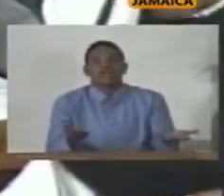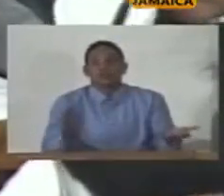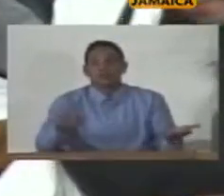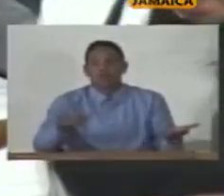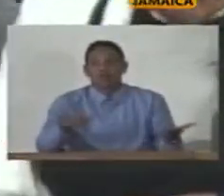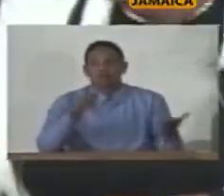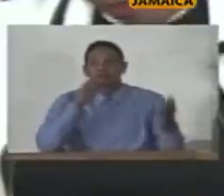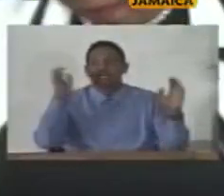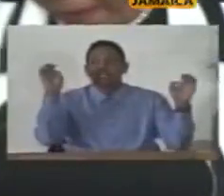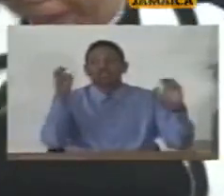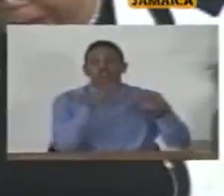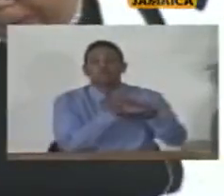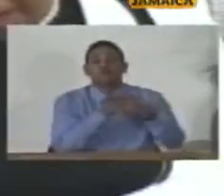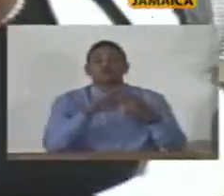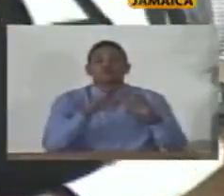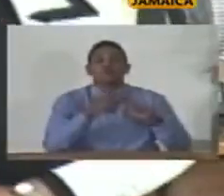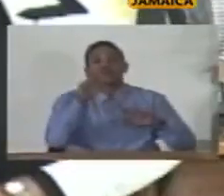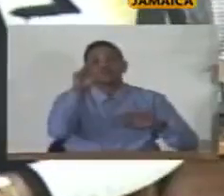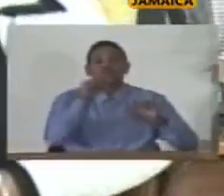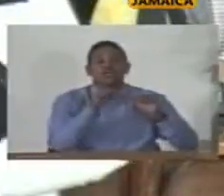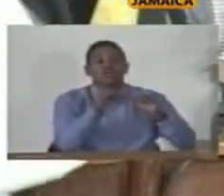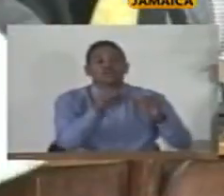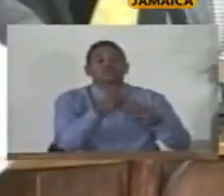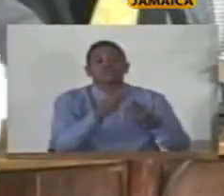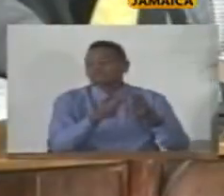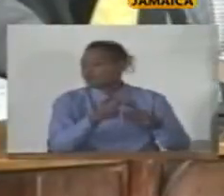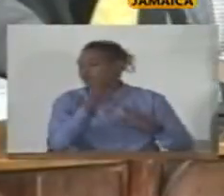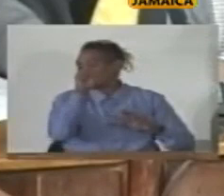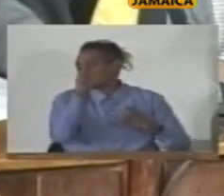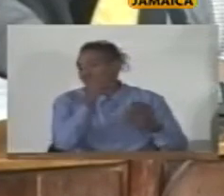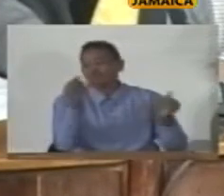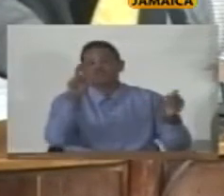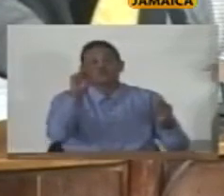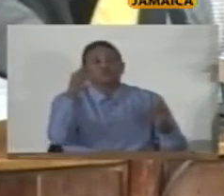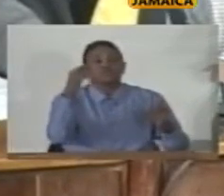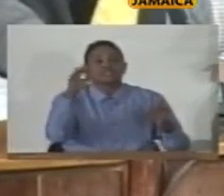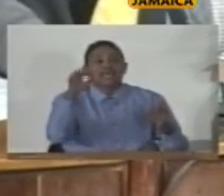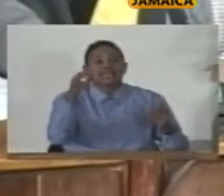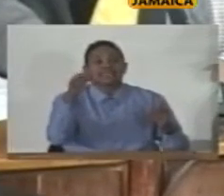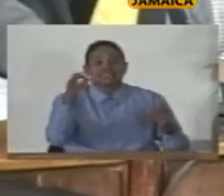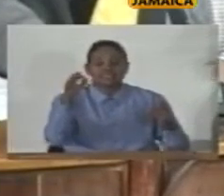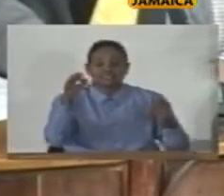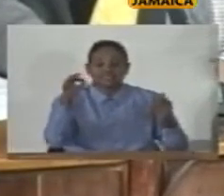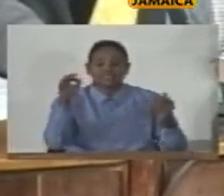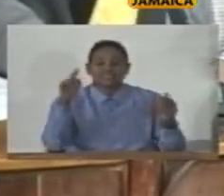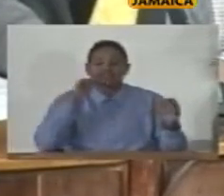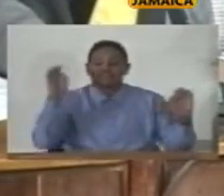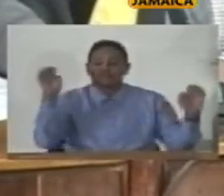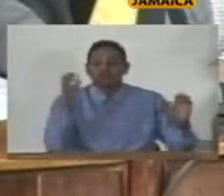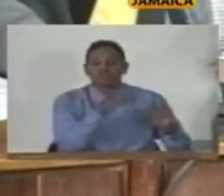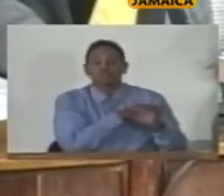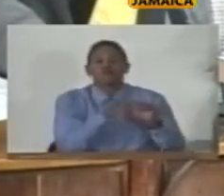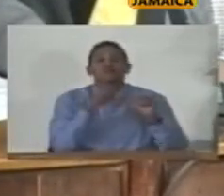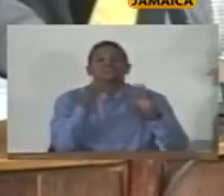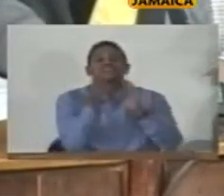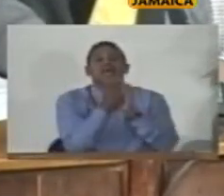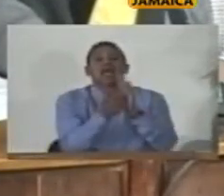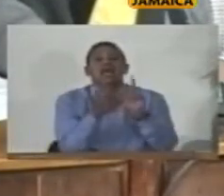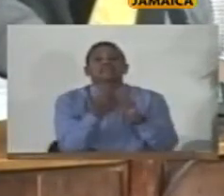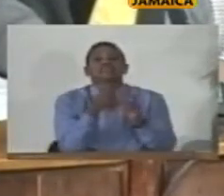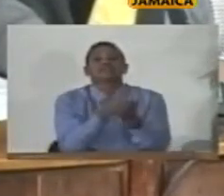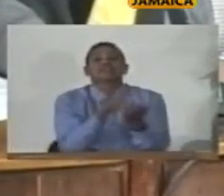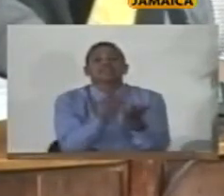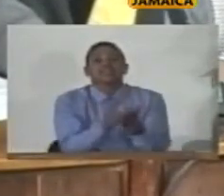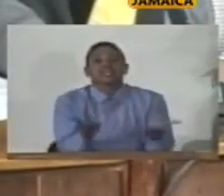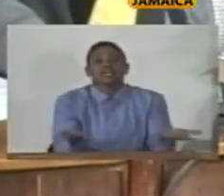and the Emergency Powers Number 3 Continuance Number 3 Resolution 2019 of the Emergency Powers Act also laid on the table